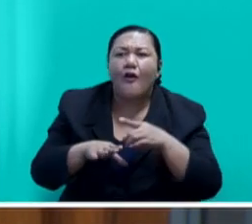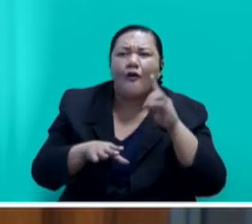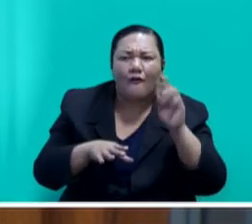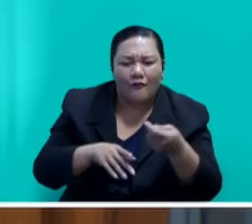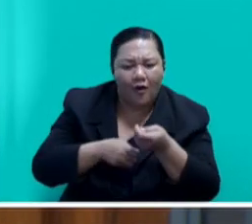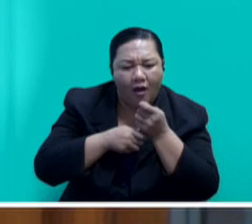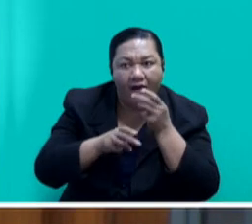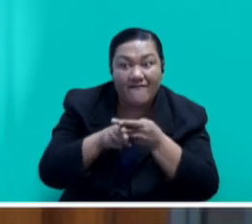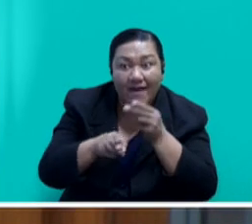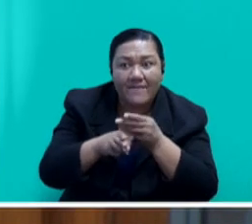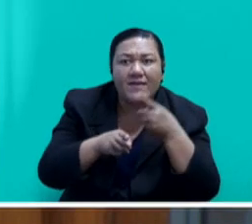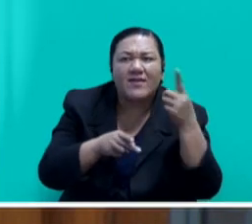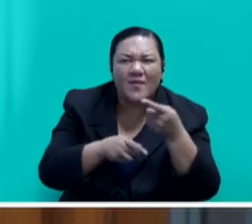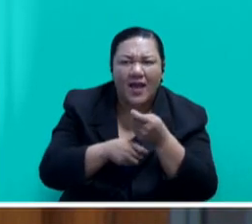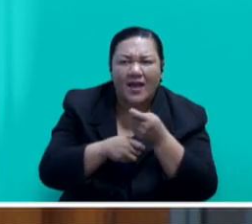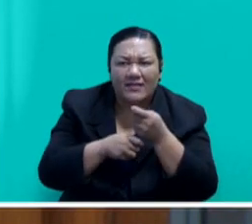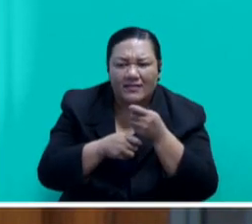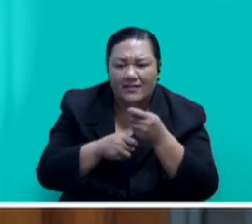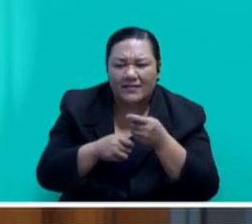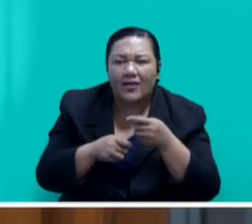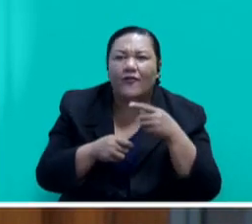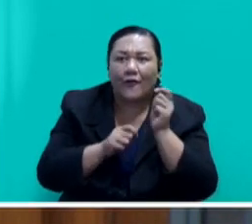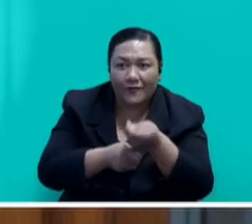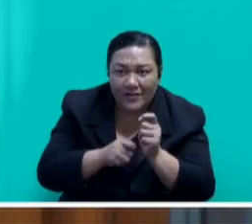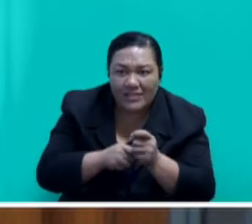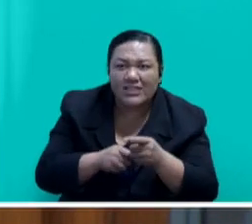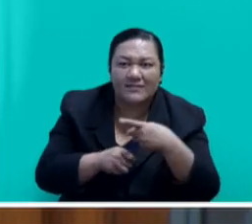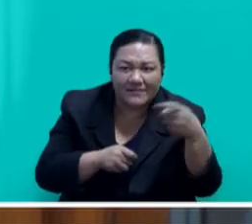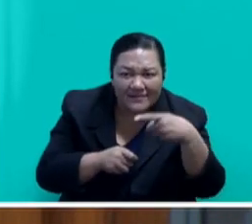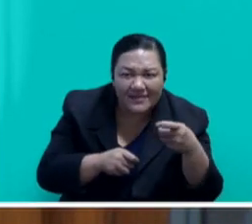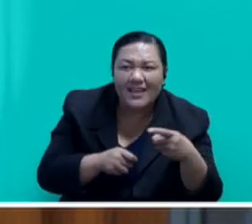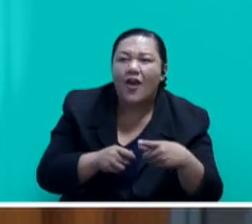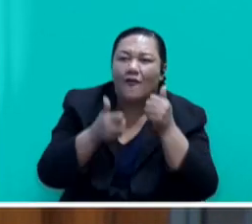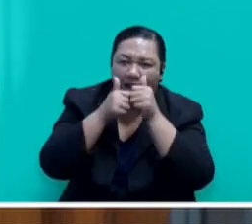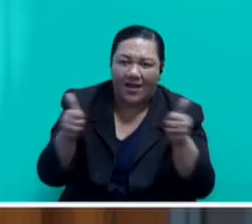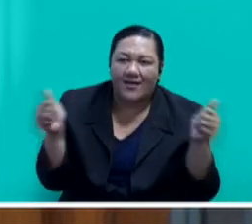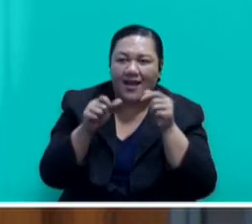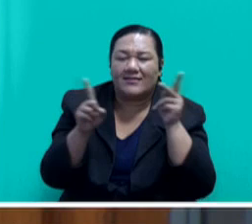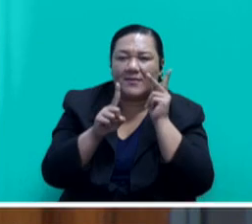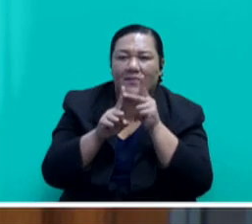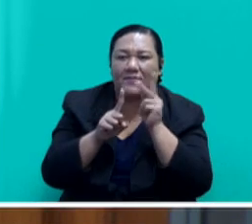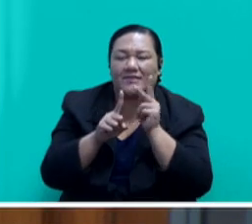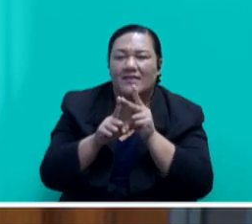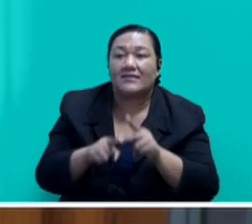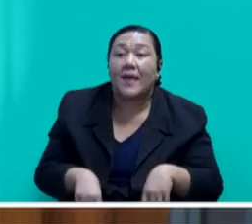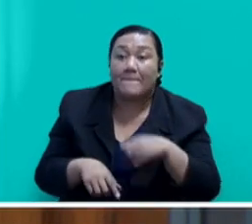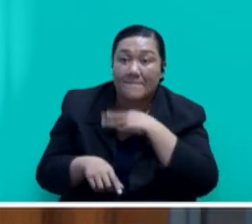farming, as well as a continued supply fish shrimp for aquaculture purpose. The Ministry will